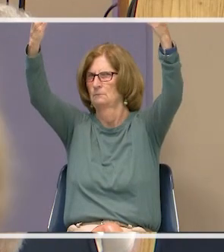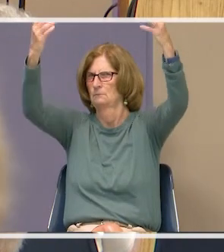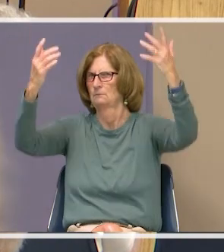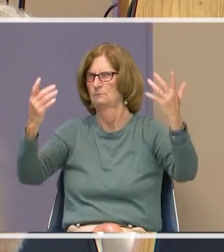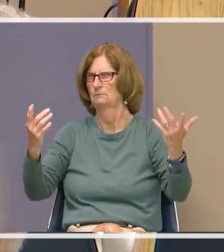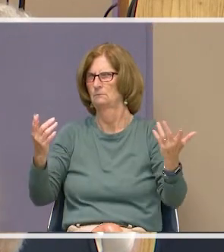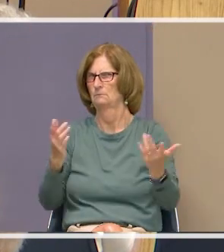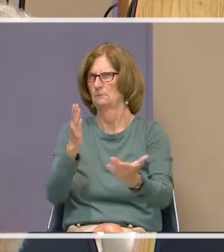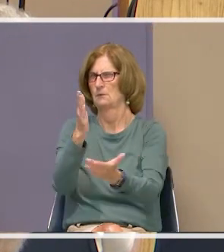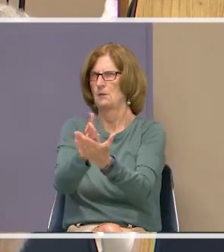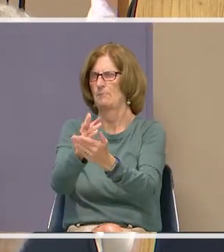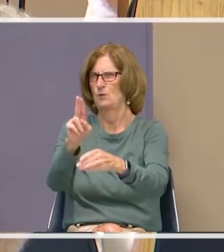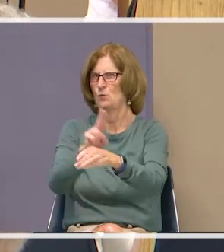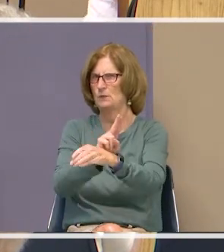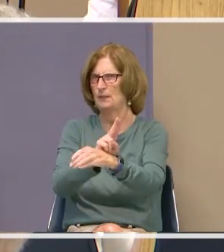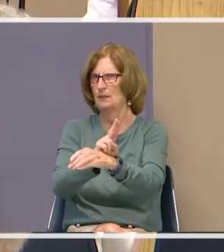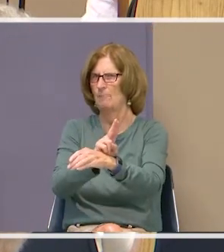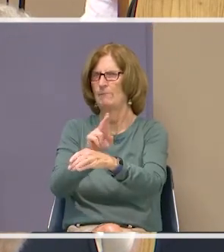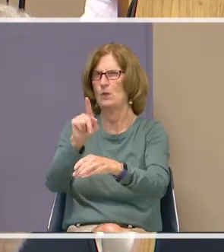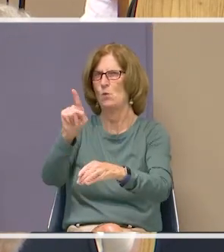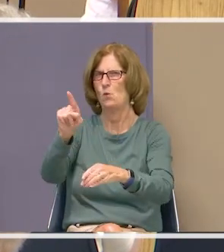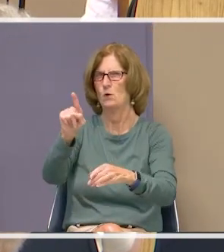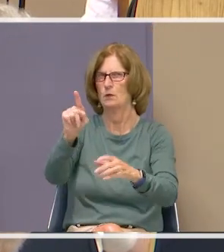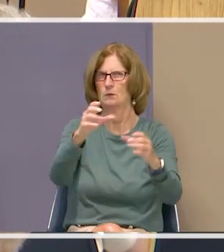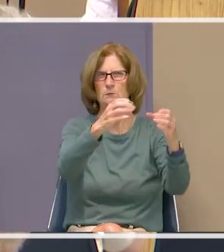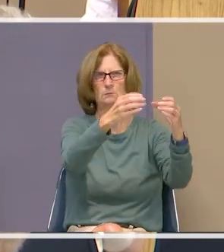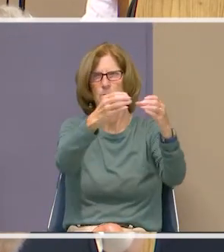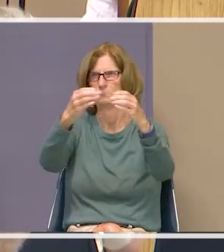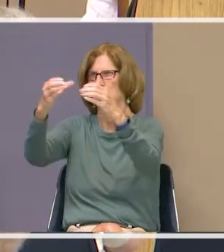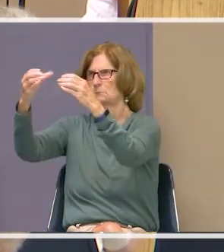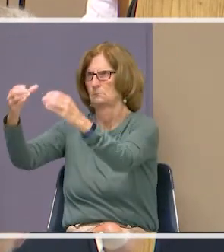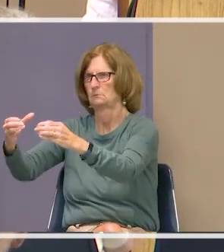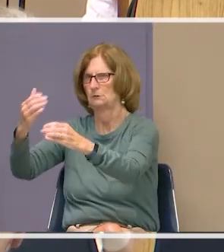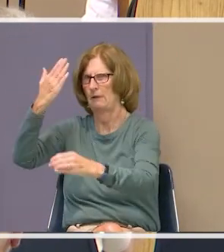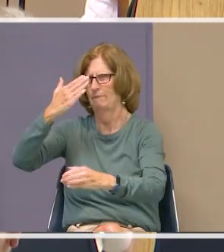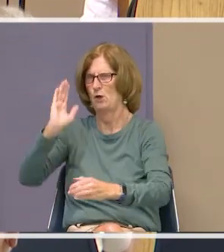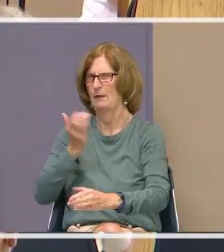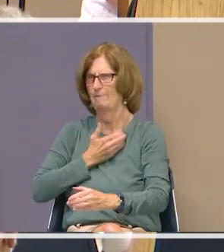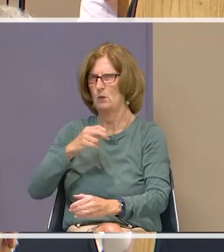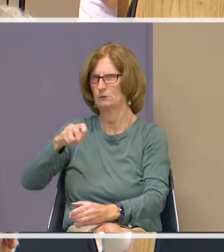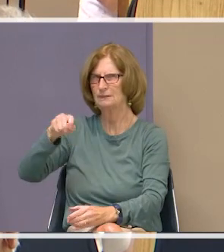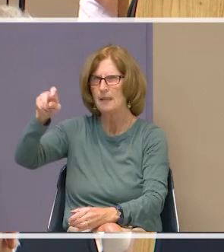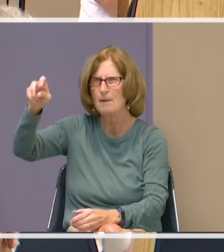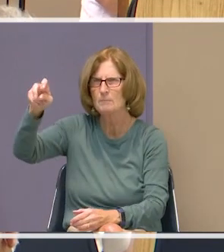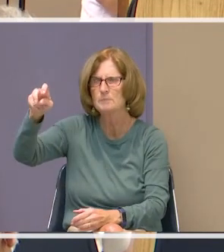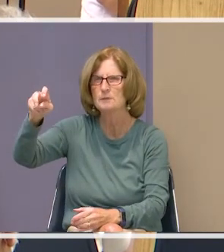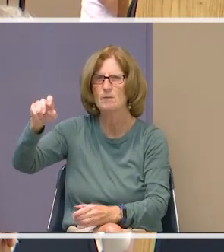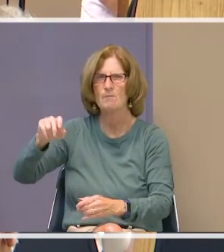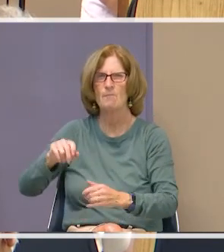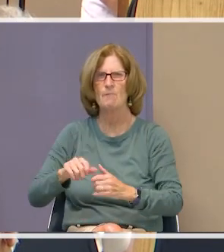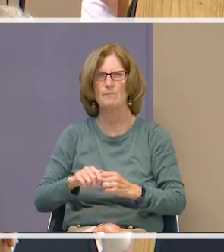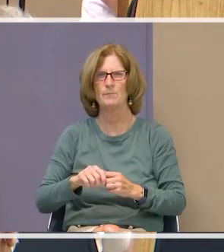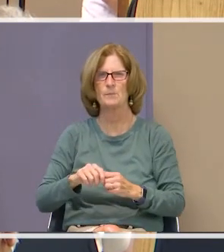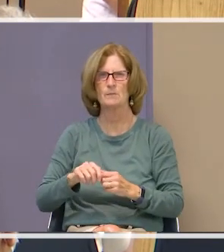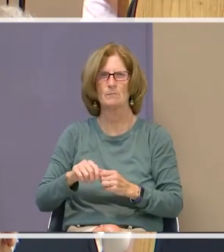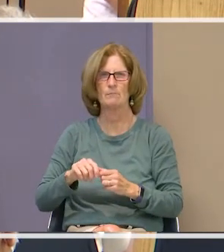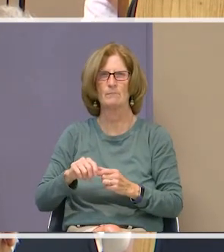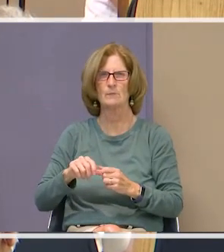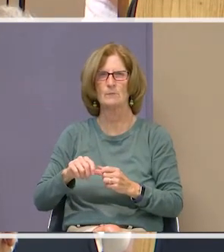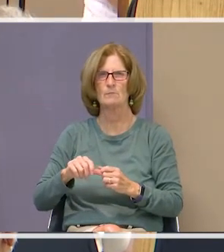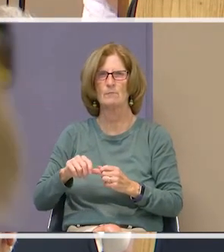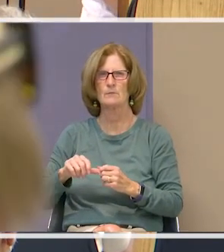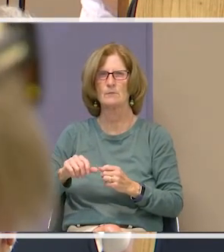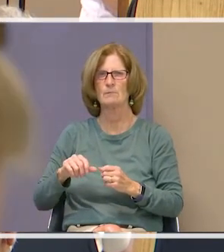removed? Will it go to the corner in front of our steps? Like, what is the thought there? Move the control to in front of the